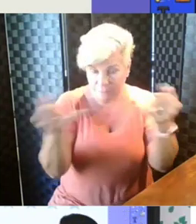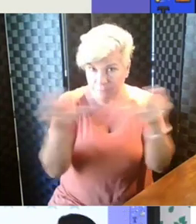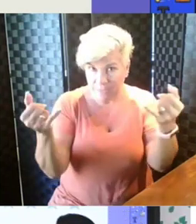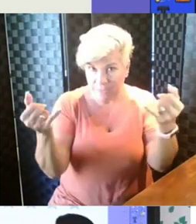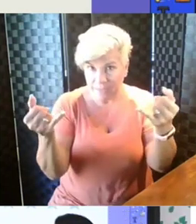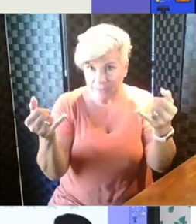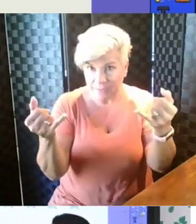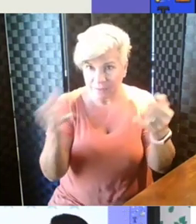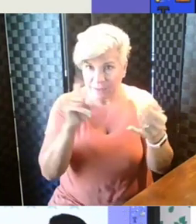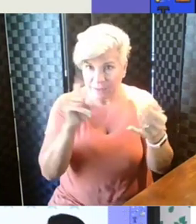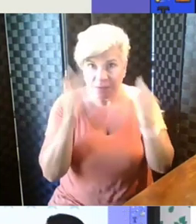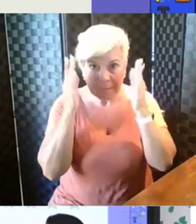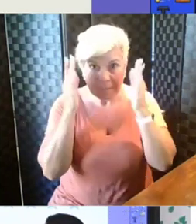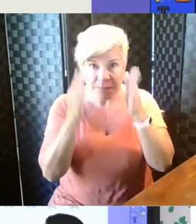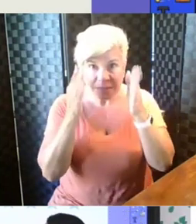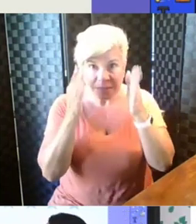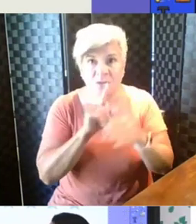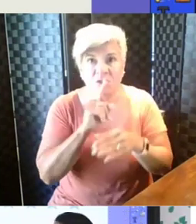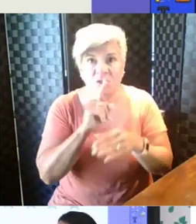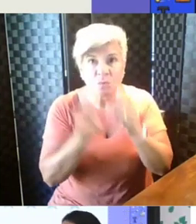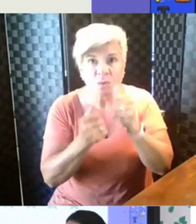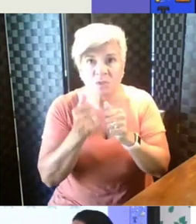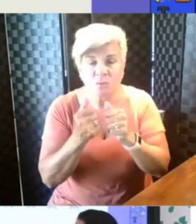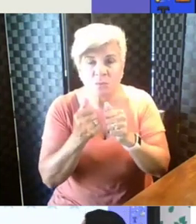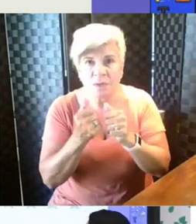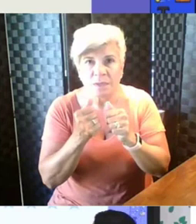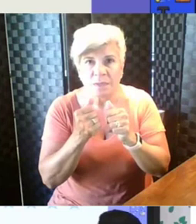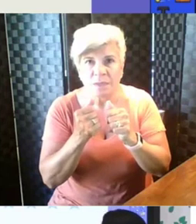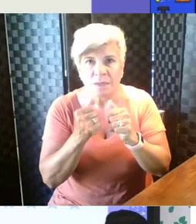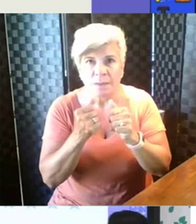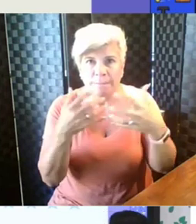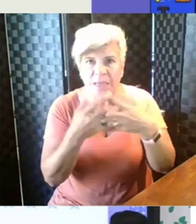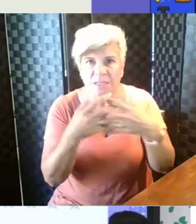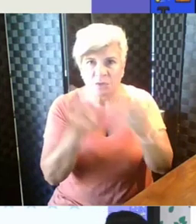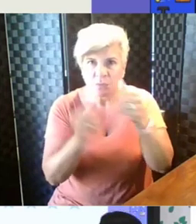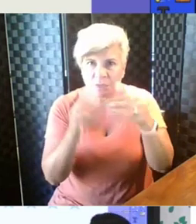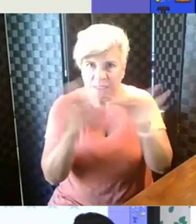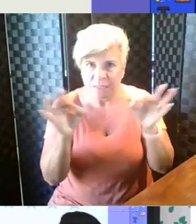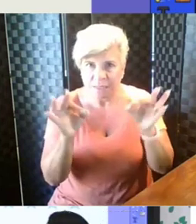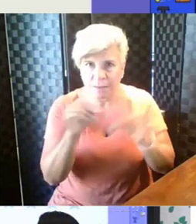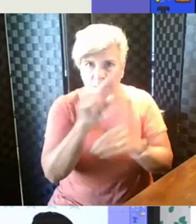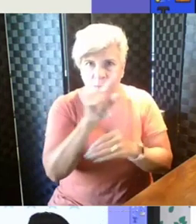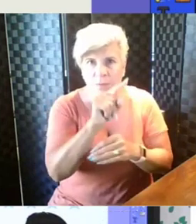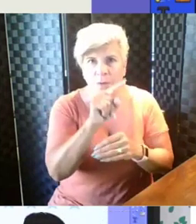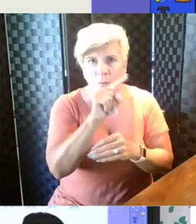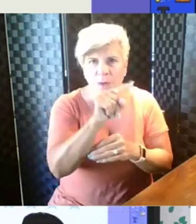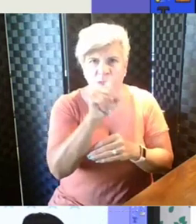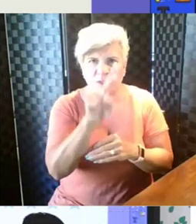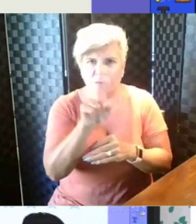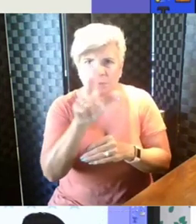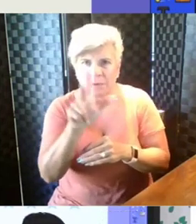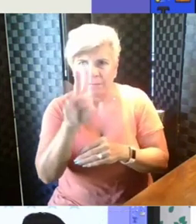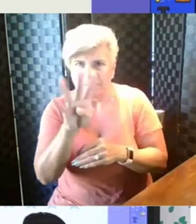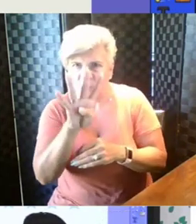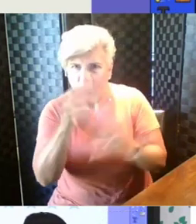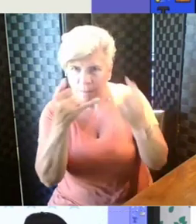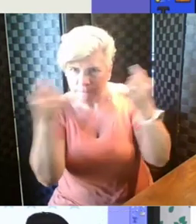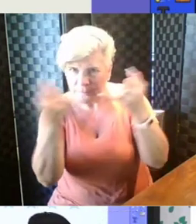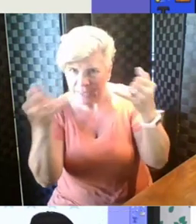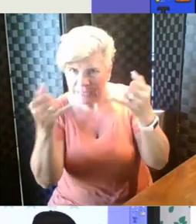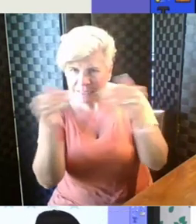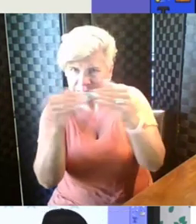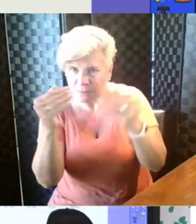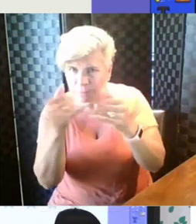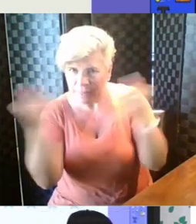blanks, so we're going to have to pay attention to make sure which one goes in which. We have blank plus blank plus blank plus